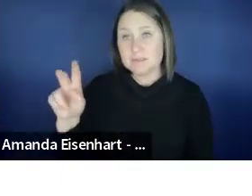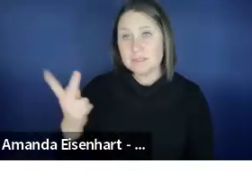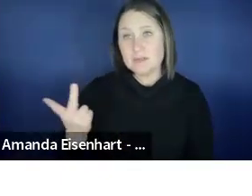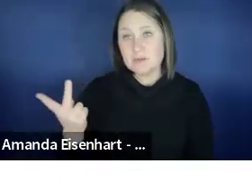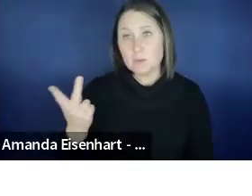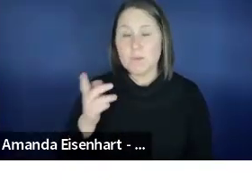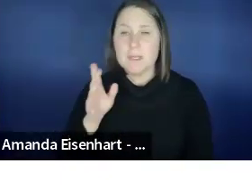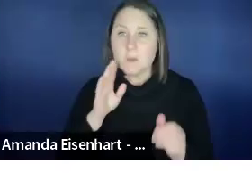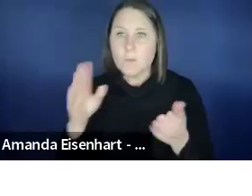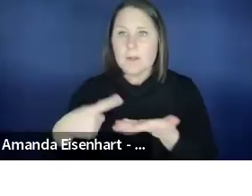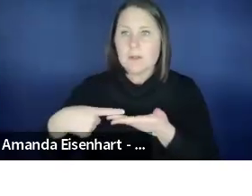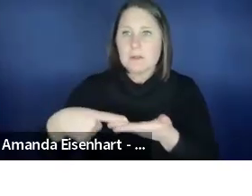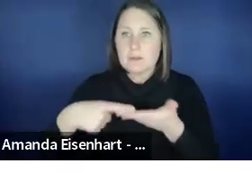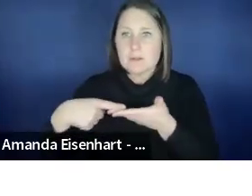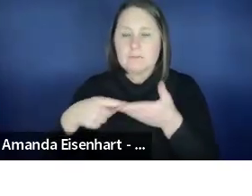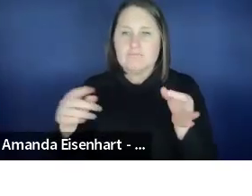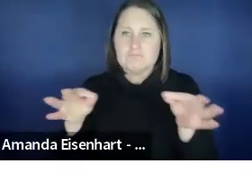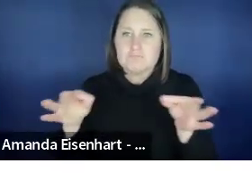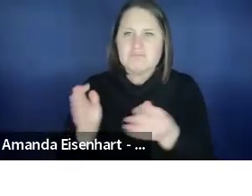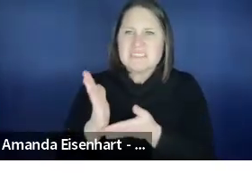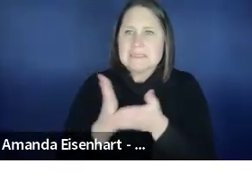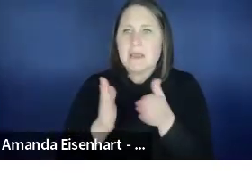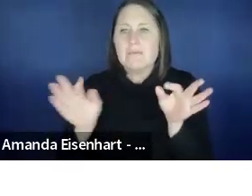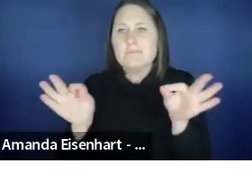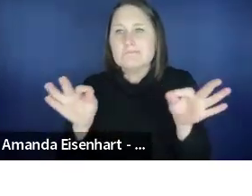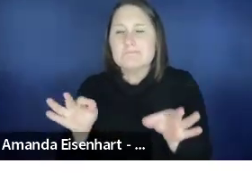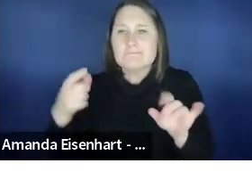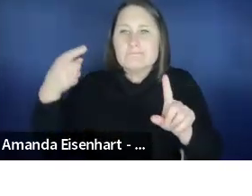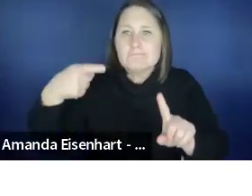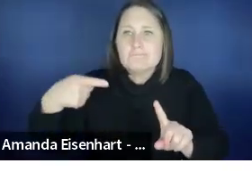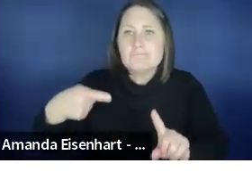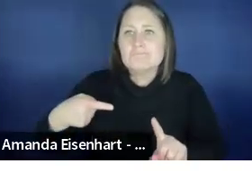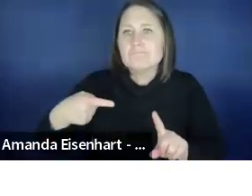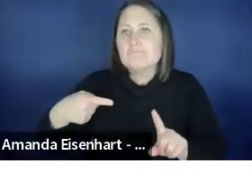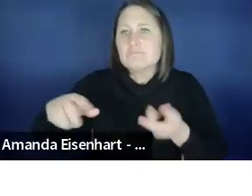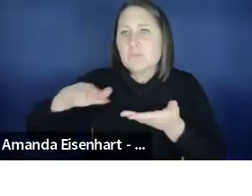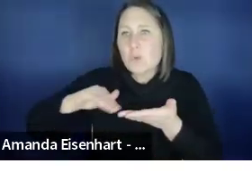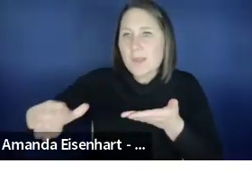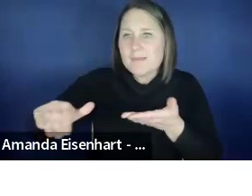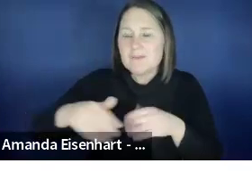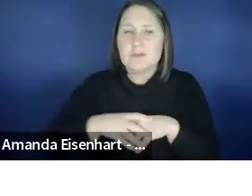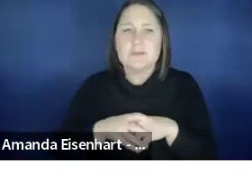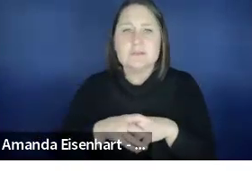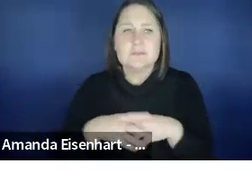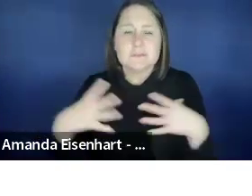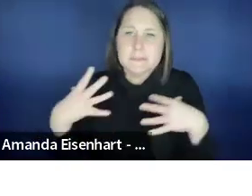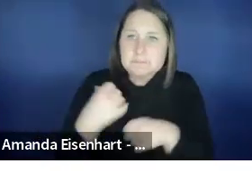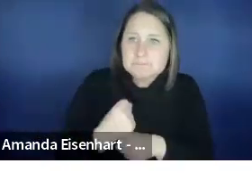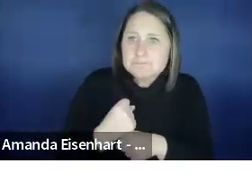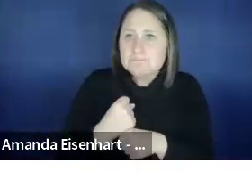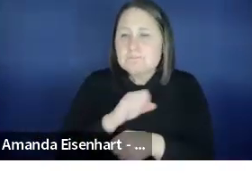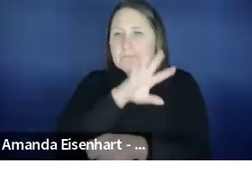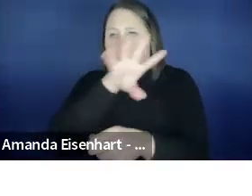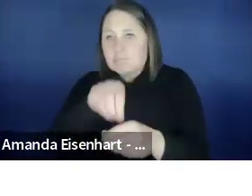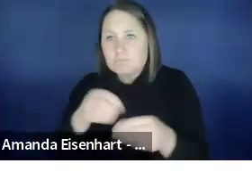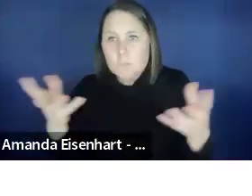talk through some overview of the waivers and kind of what's in it and how it's